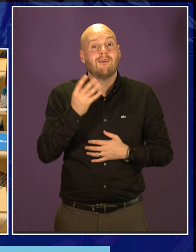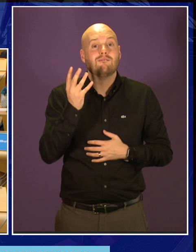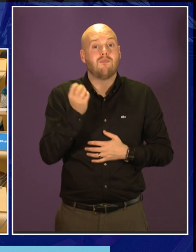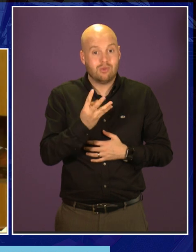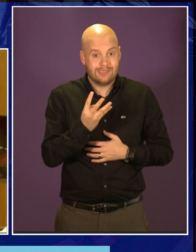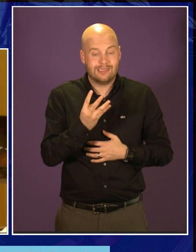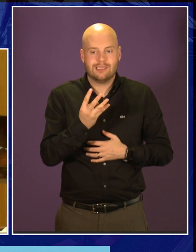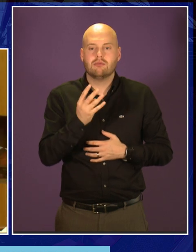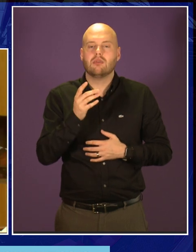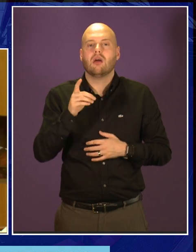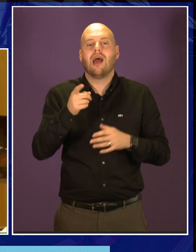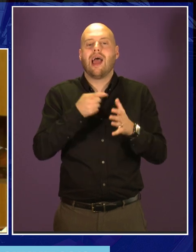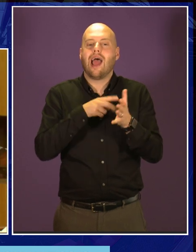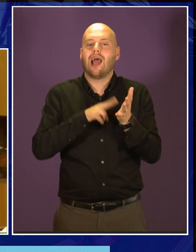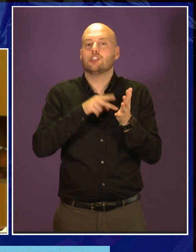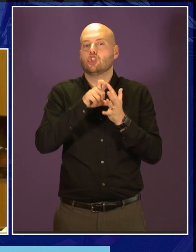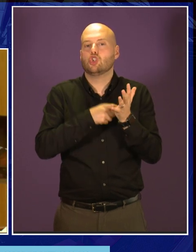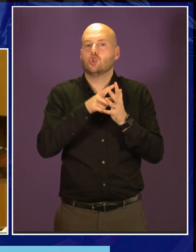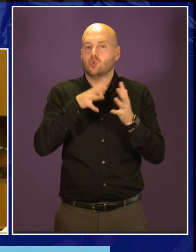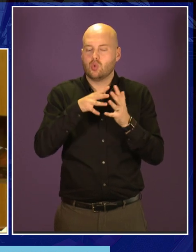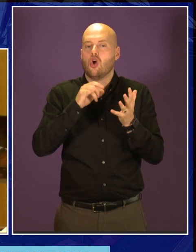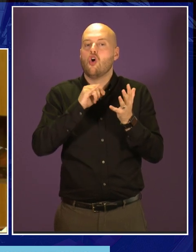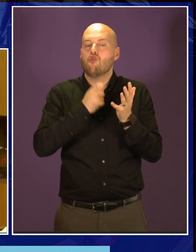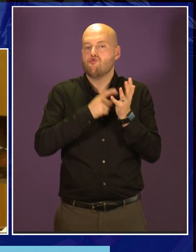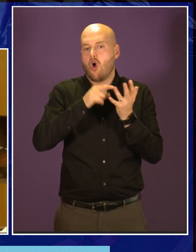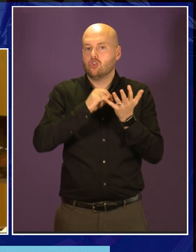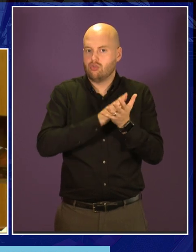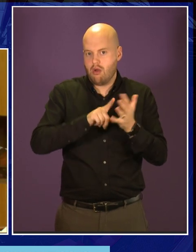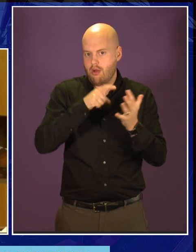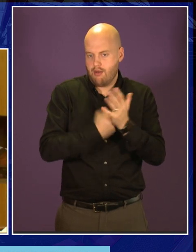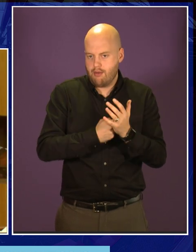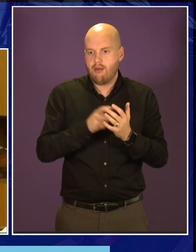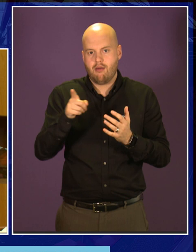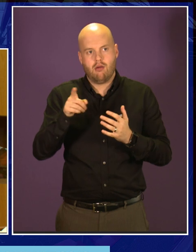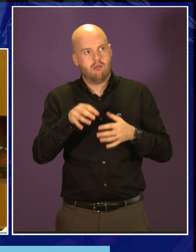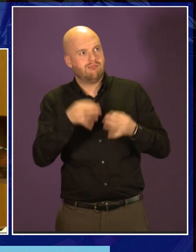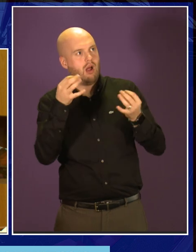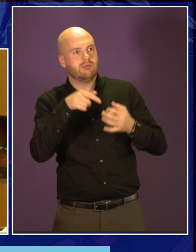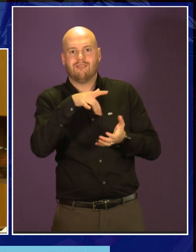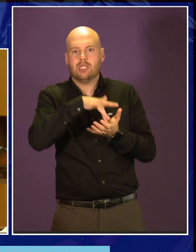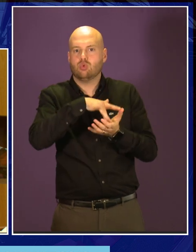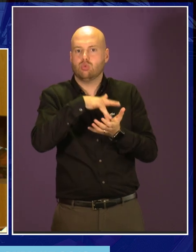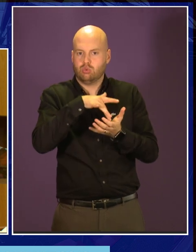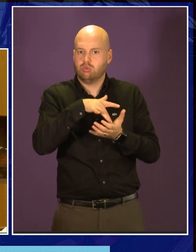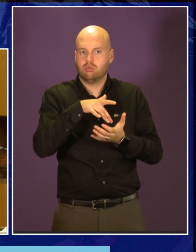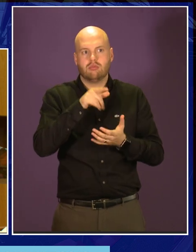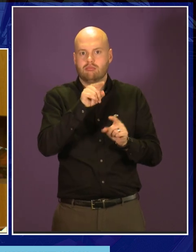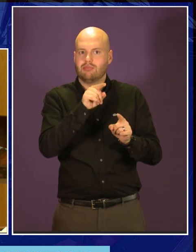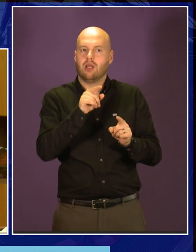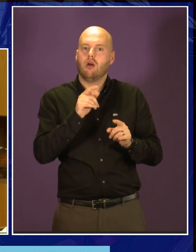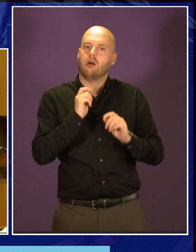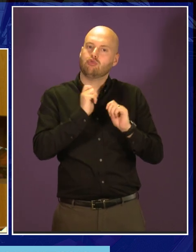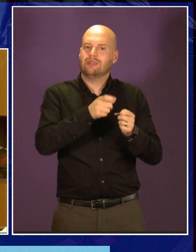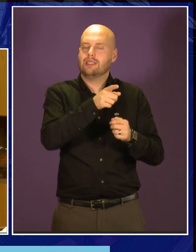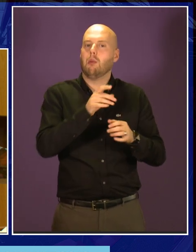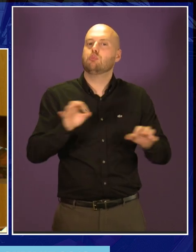called Andrew Usher bestowed upon the city a music venue, which was in reality far larger and of a far higher quality